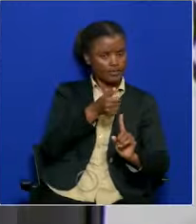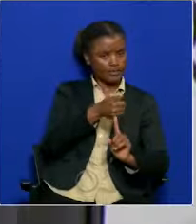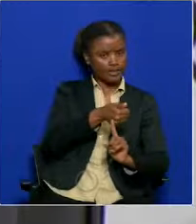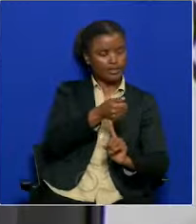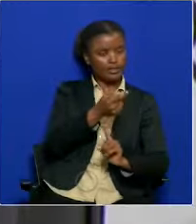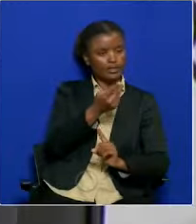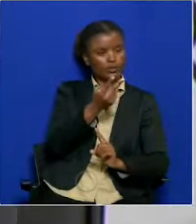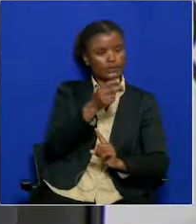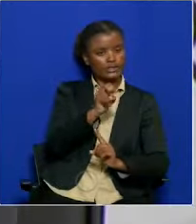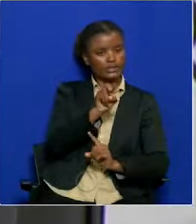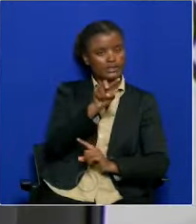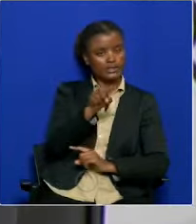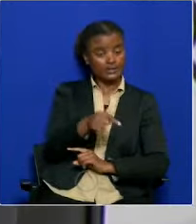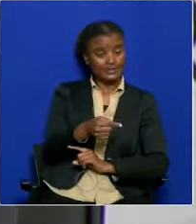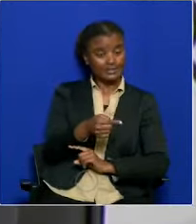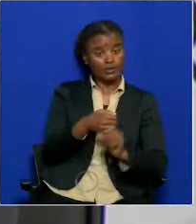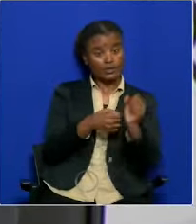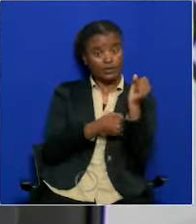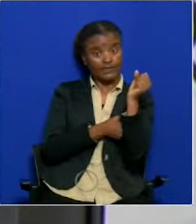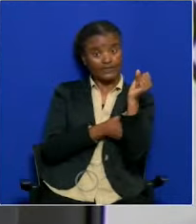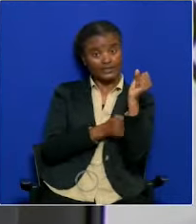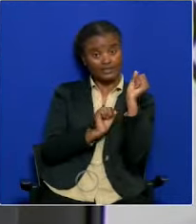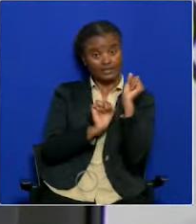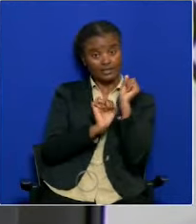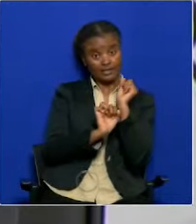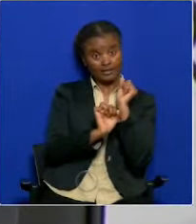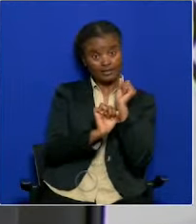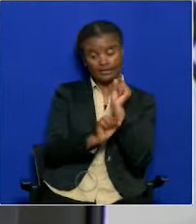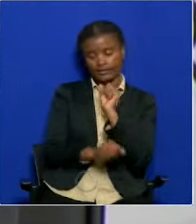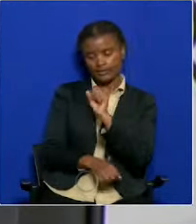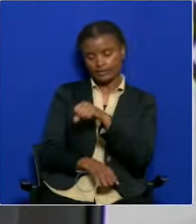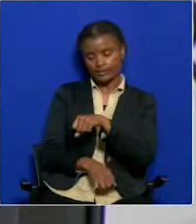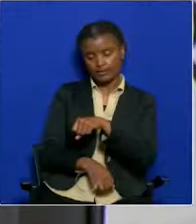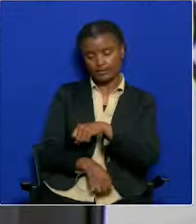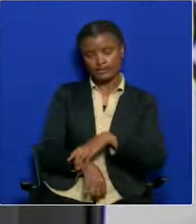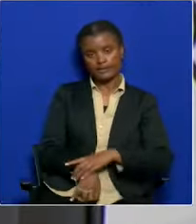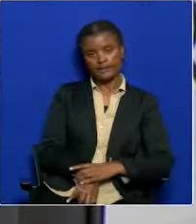at his offices. Yes.